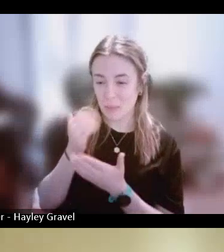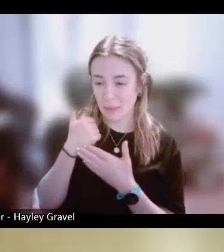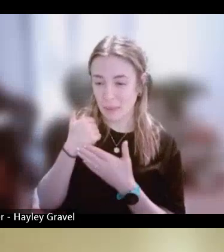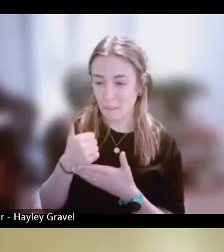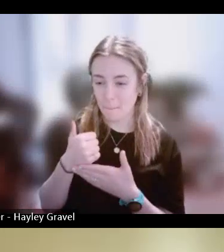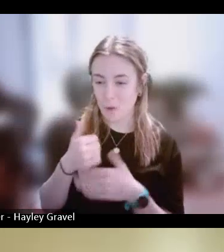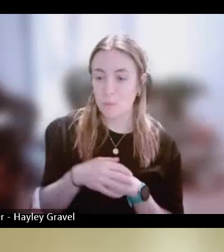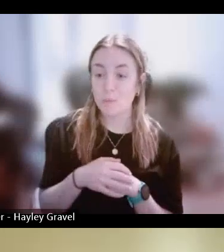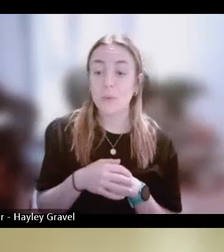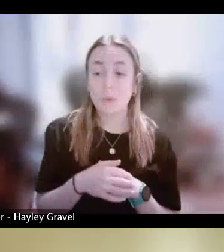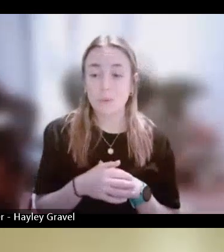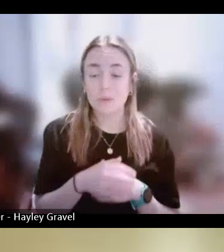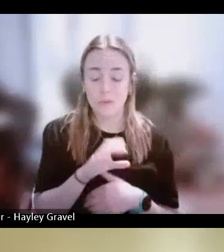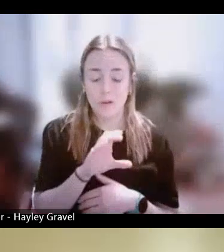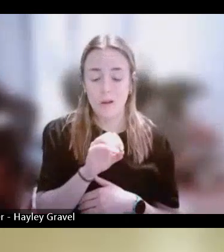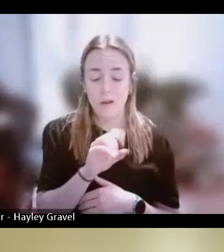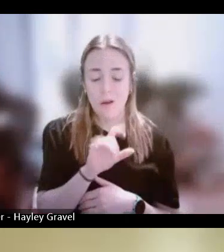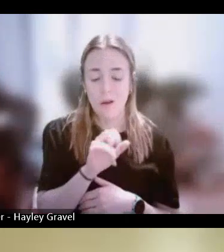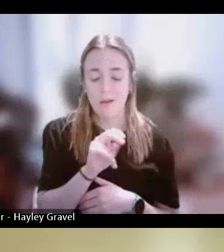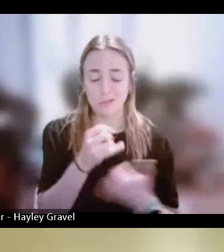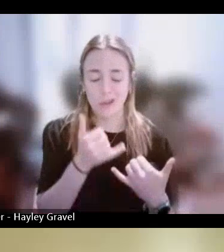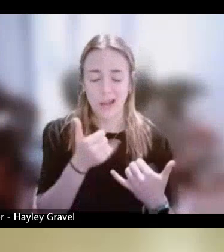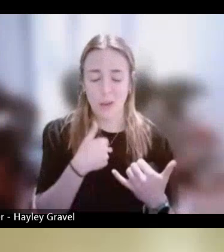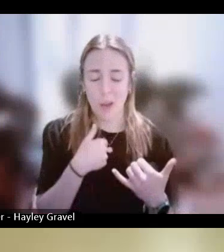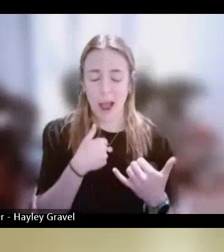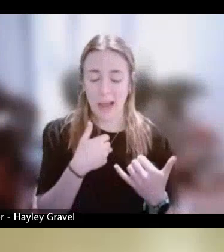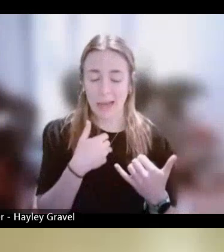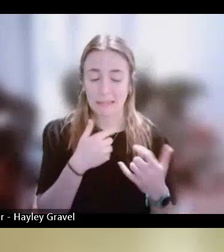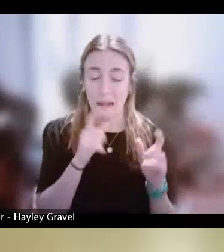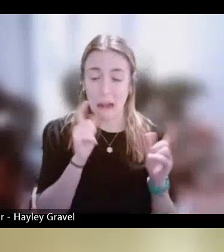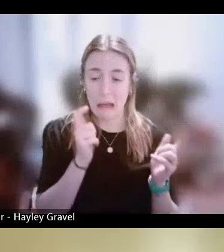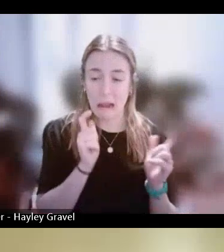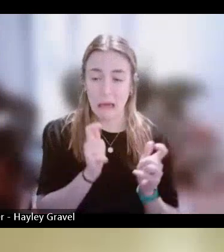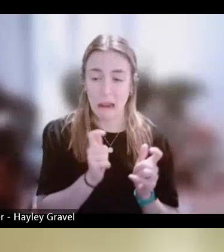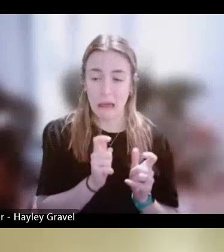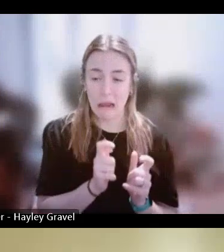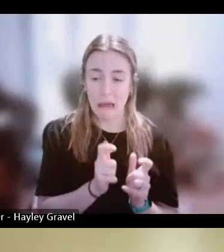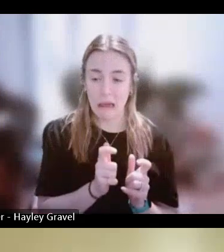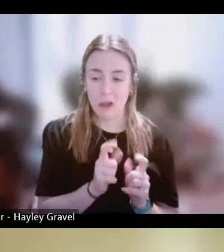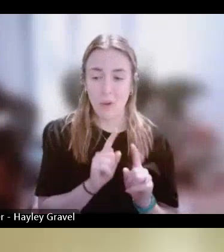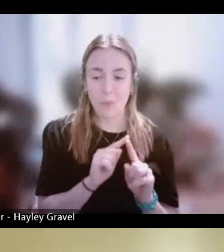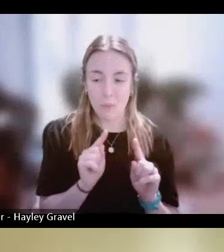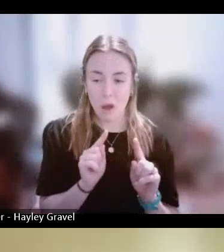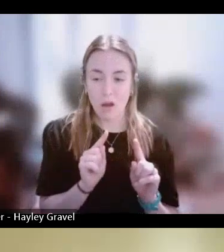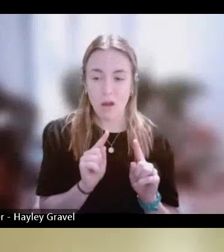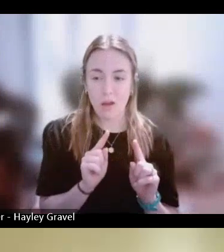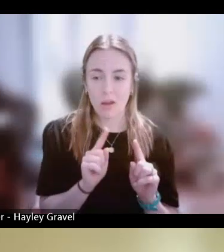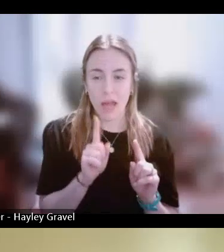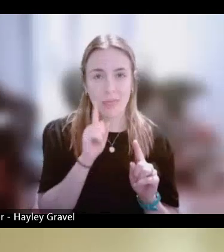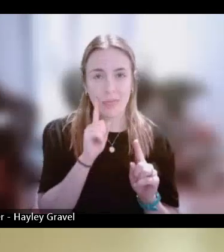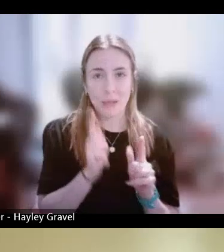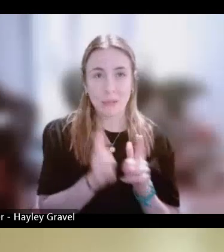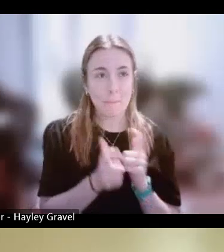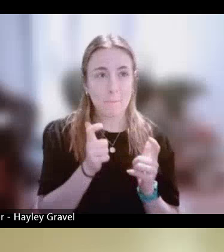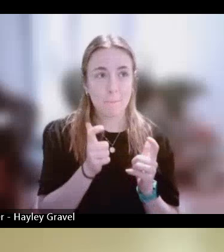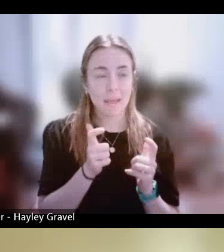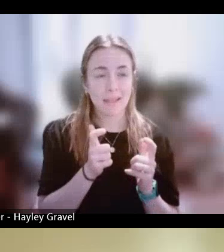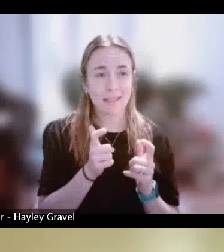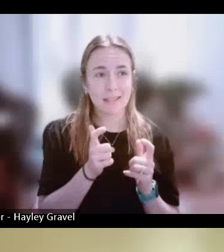I am working on doing that, but I think the biggest dilemma I have